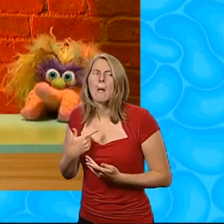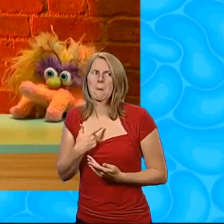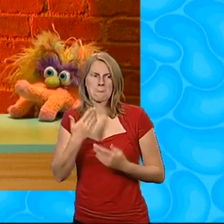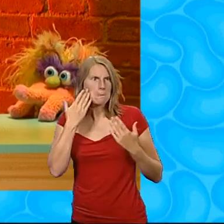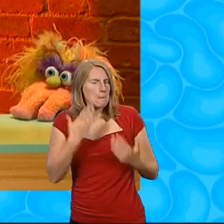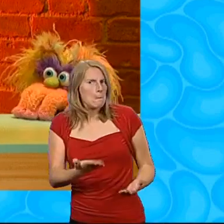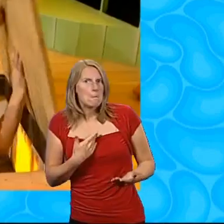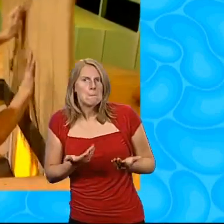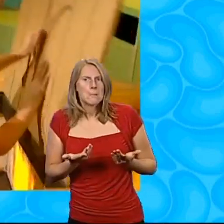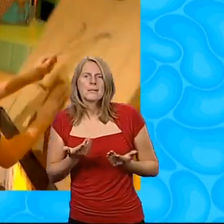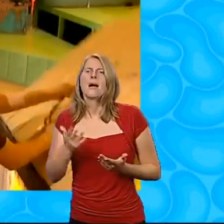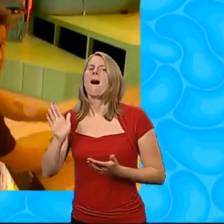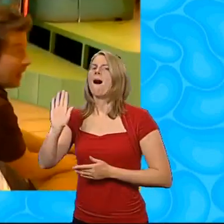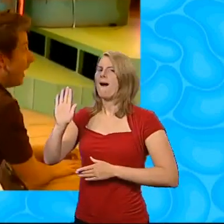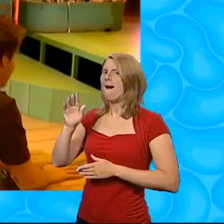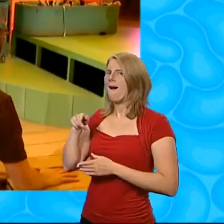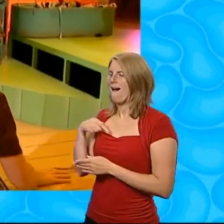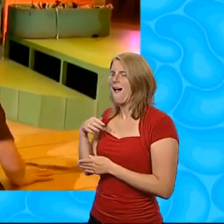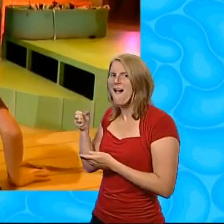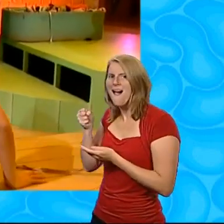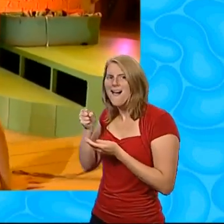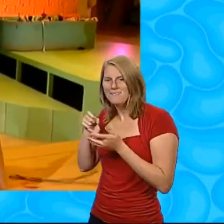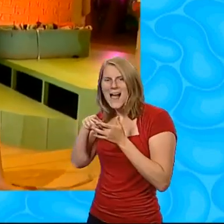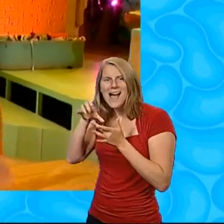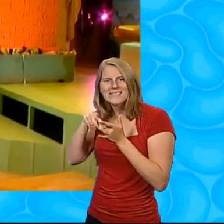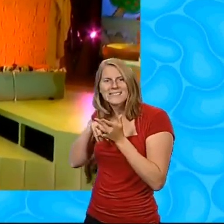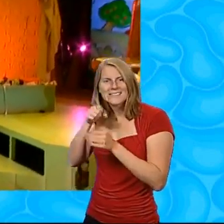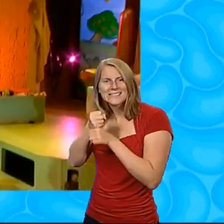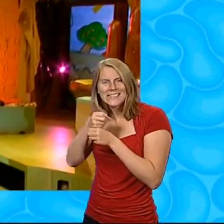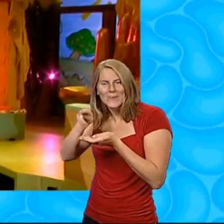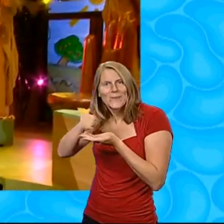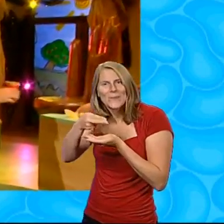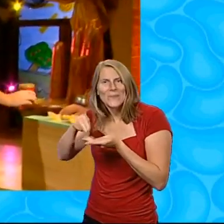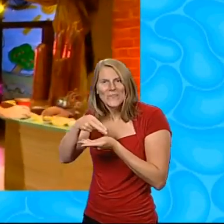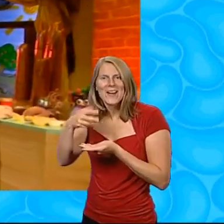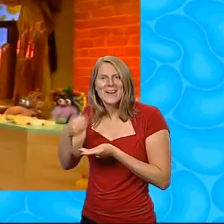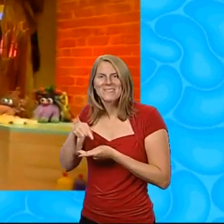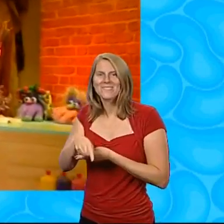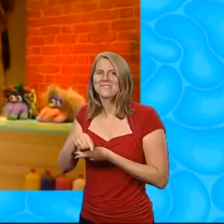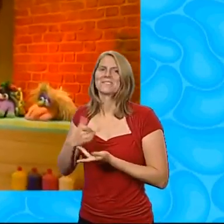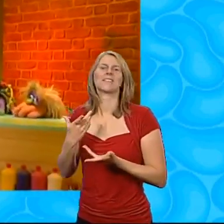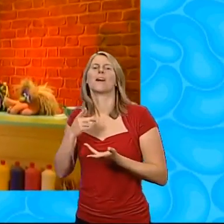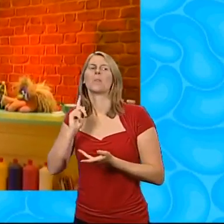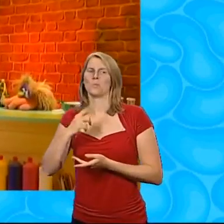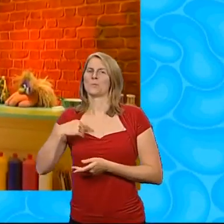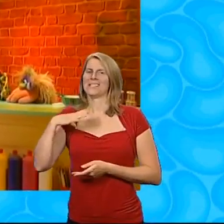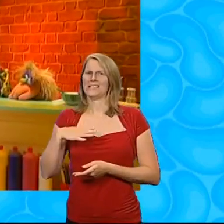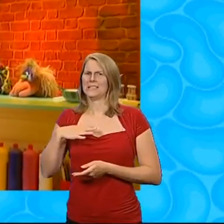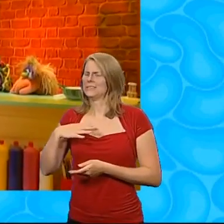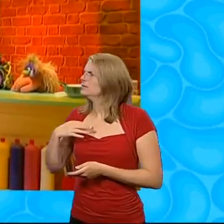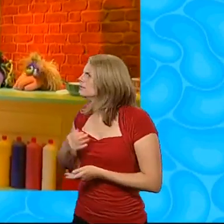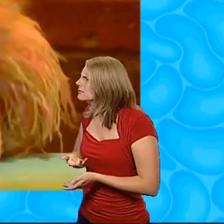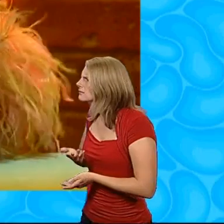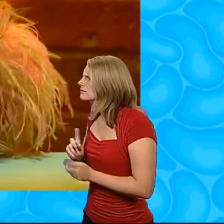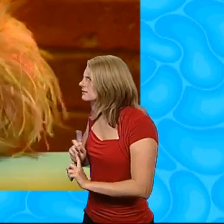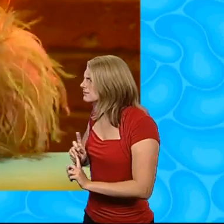Don't know. All right, doodle-doers. I got the butter icing. Here we go. Yeah. This is what we need, innit? Chris?